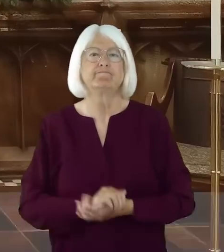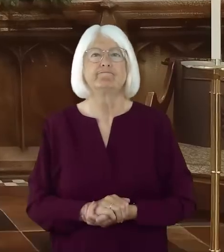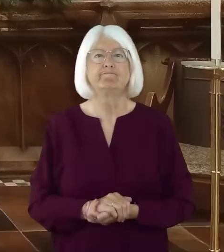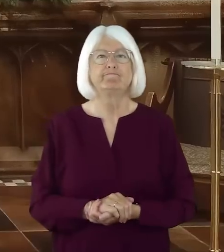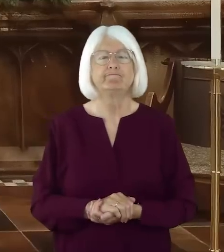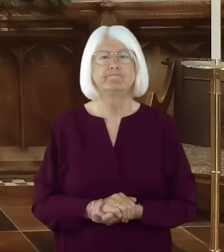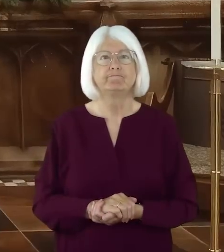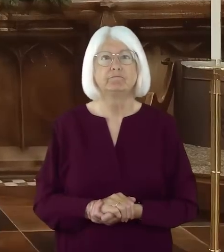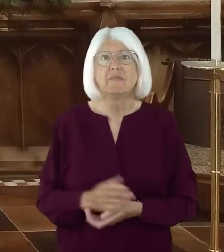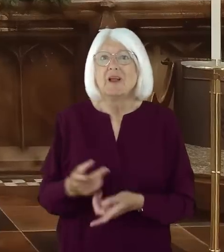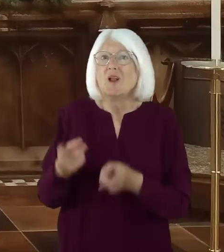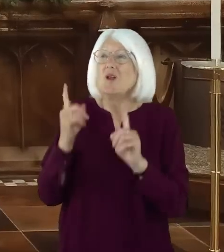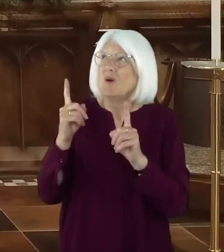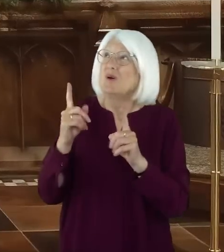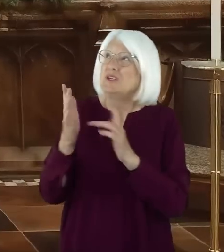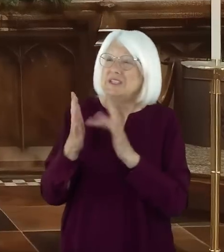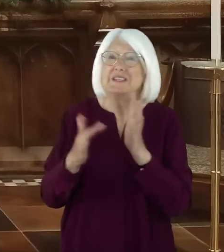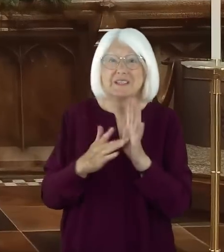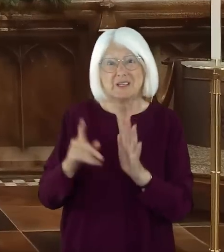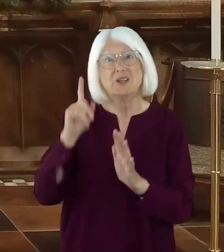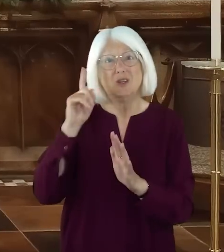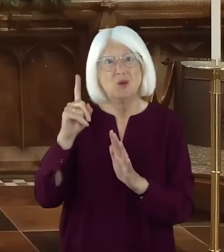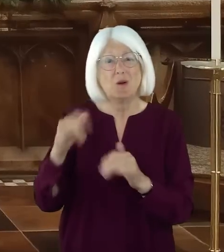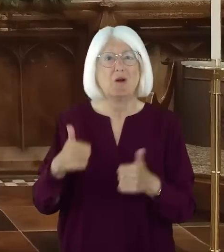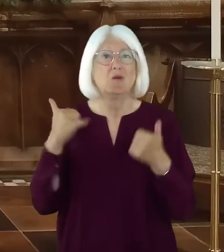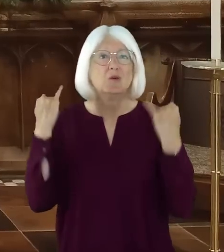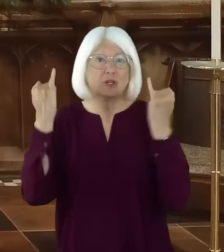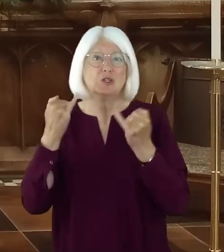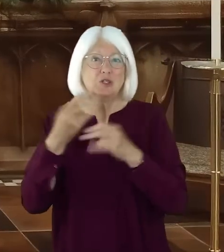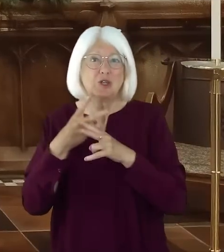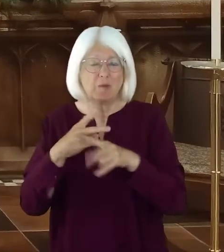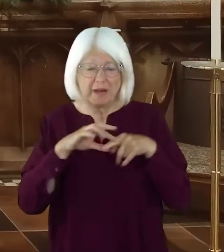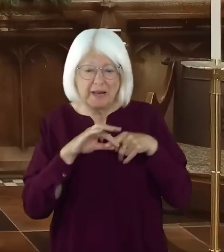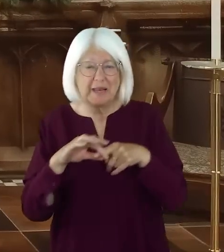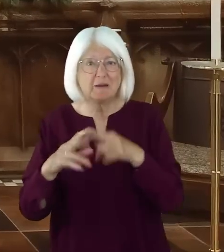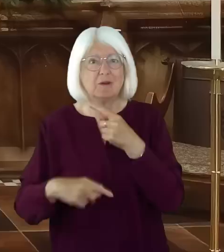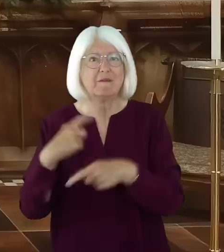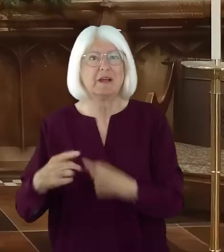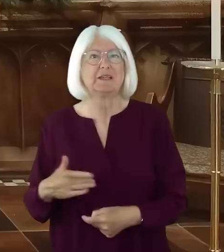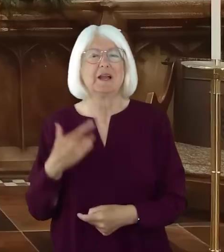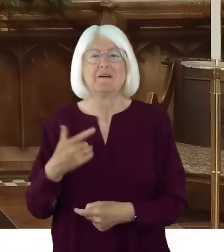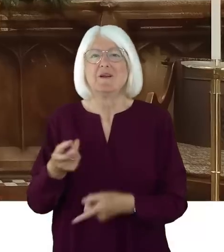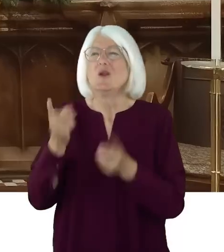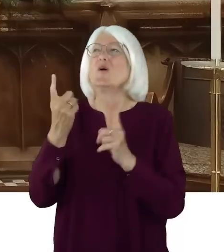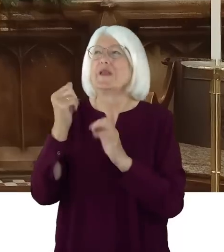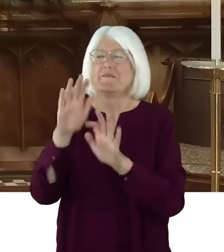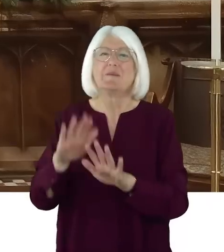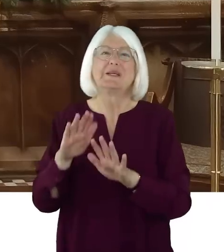Lord Jesus, you are the Good Shepherd, leading us into everlasting life. Lord, have mercy.